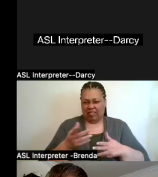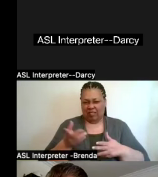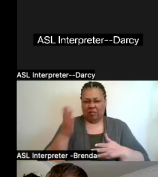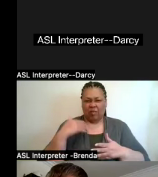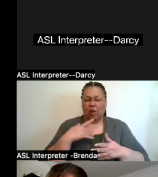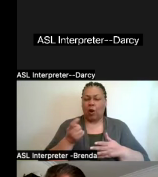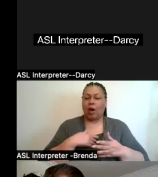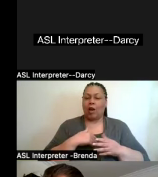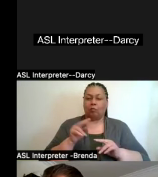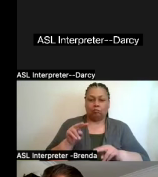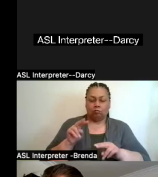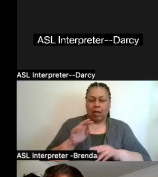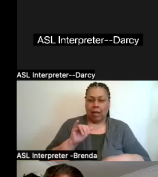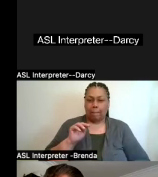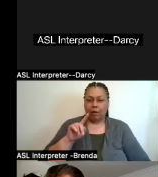Imperial County